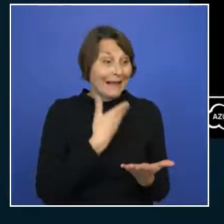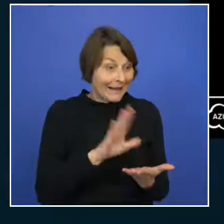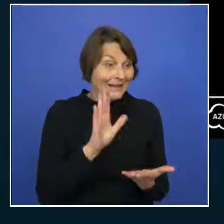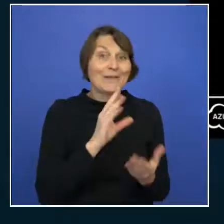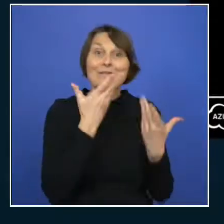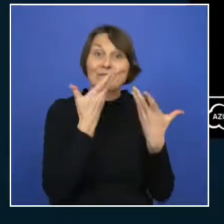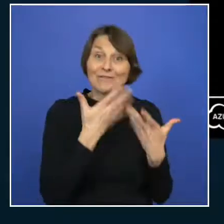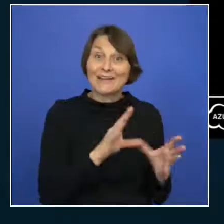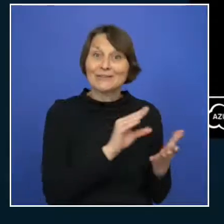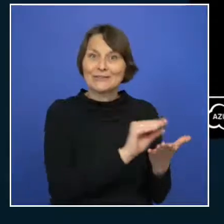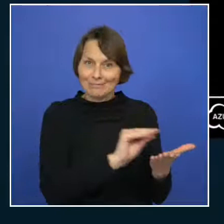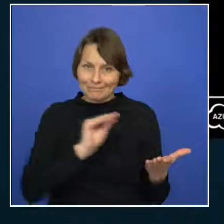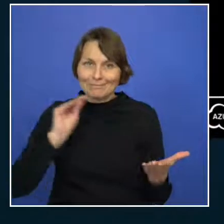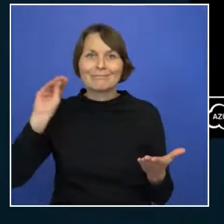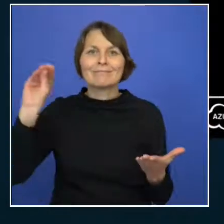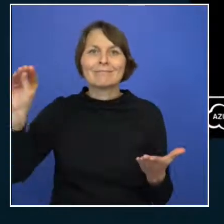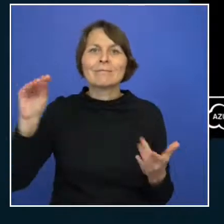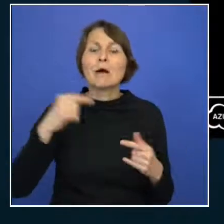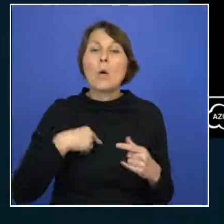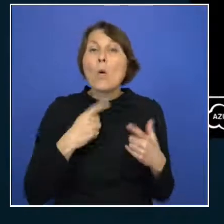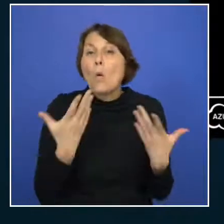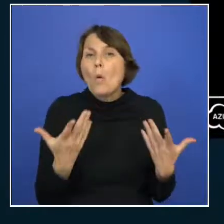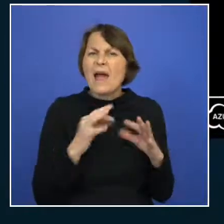dependencies, because it's not good to have